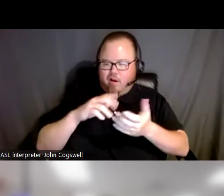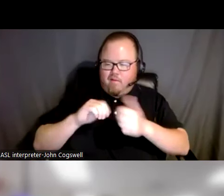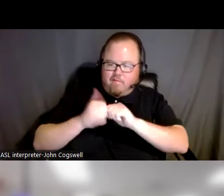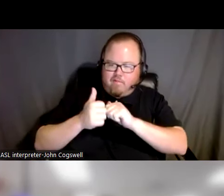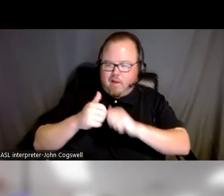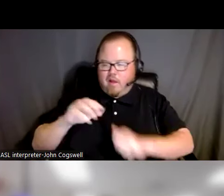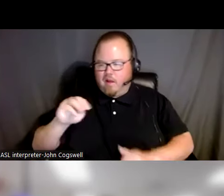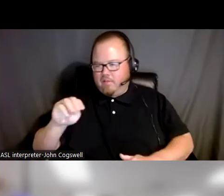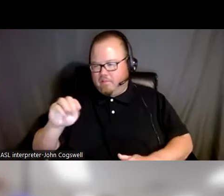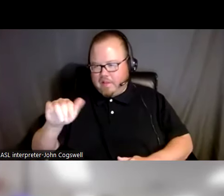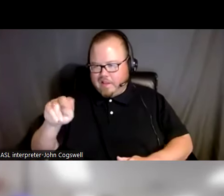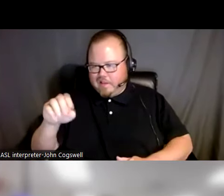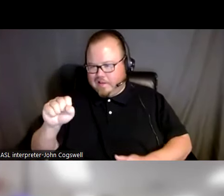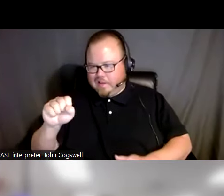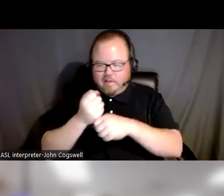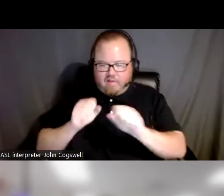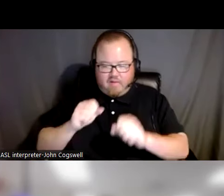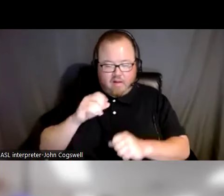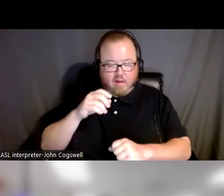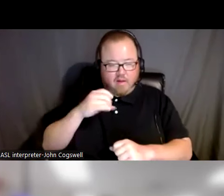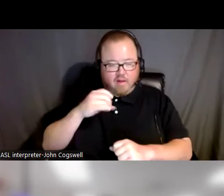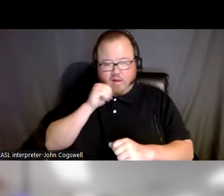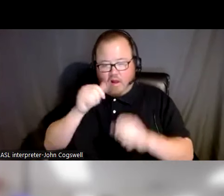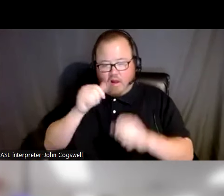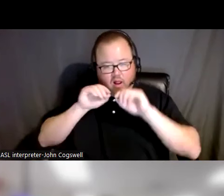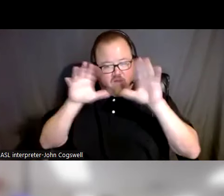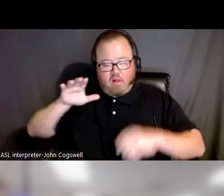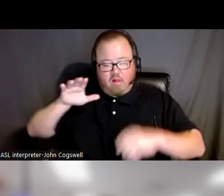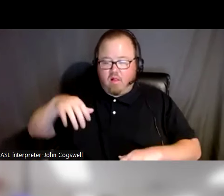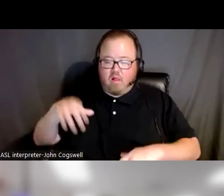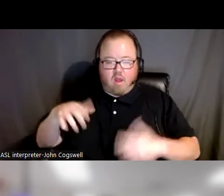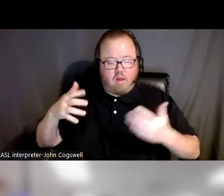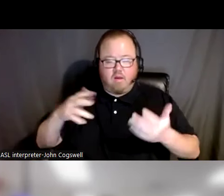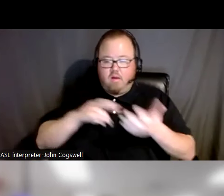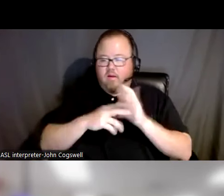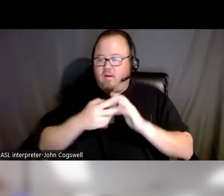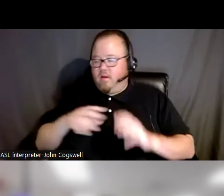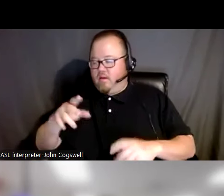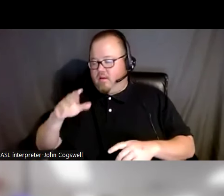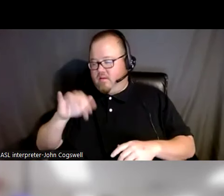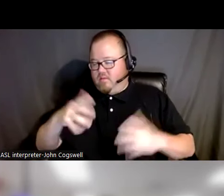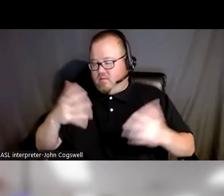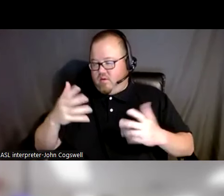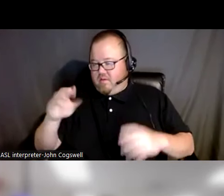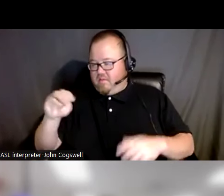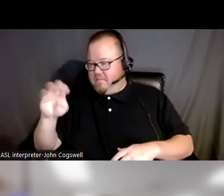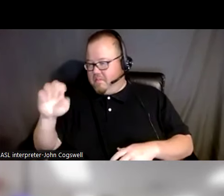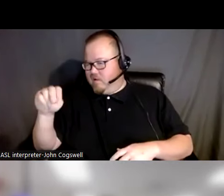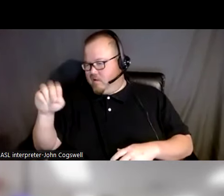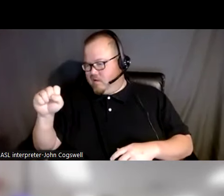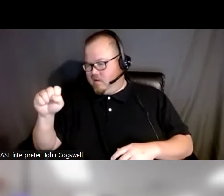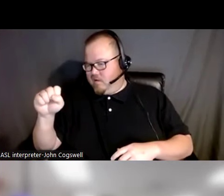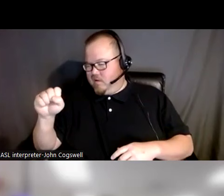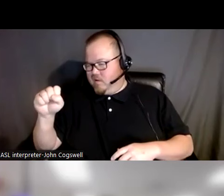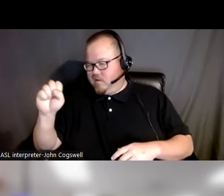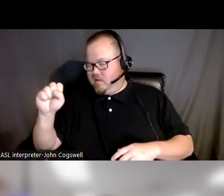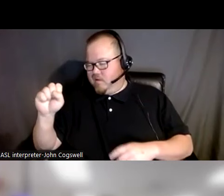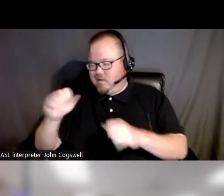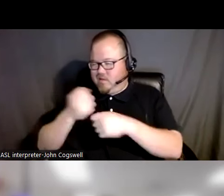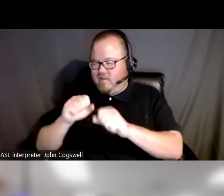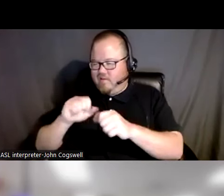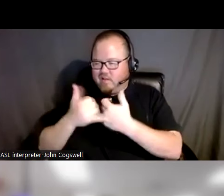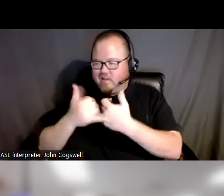safety? And in case I didn't clarify yet, what it means safety is the kind of it's still jargon, but